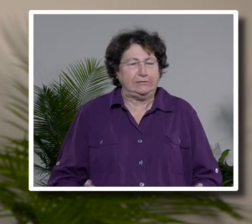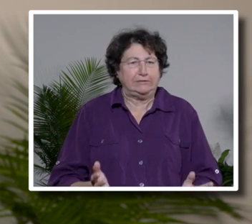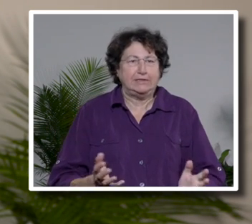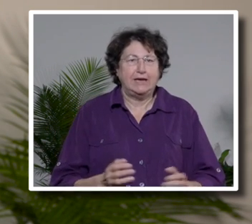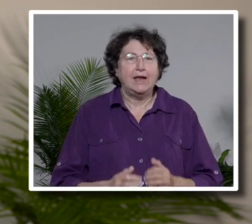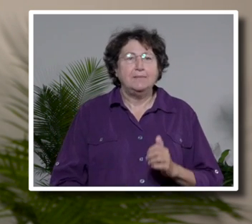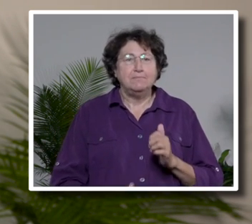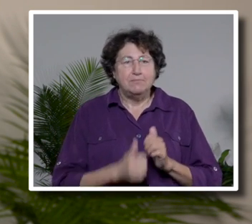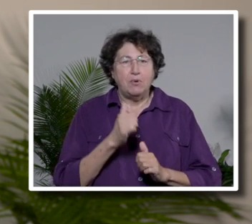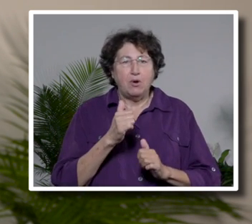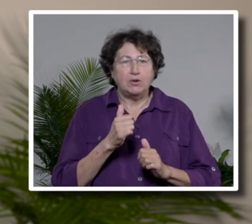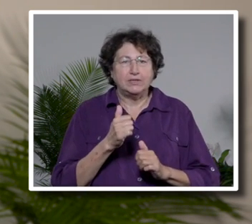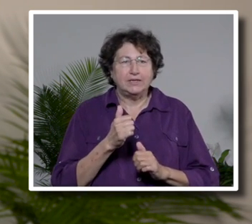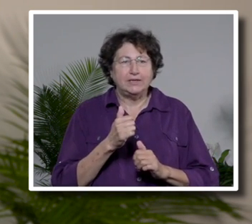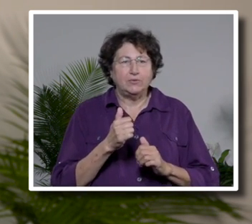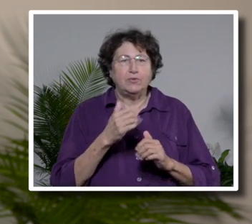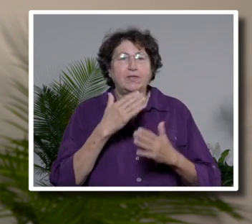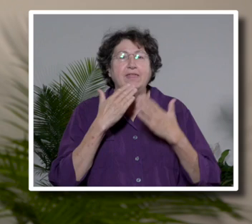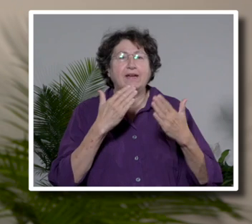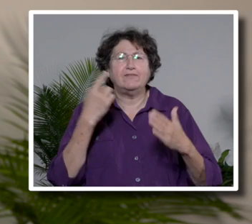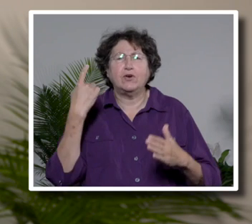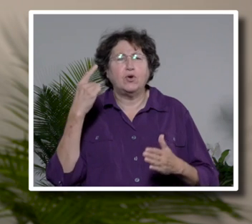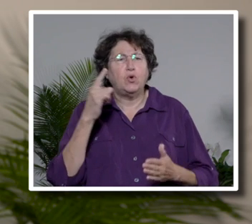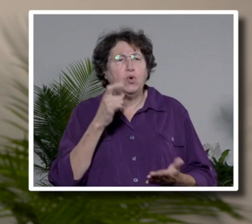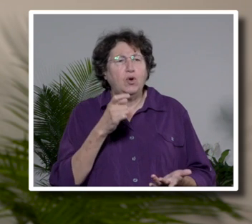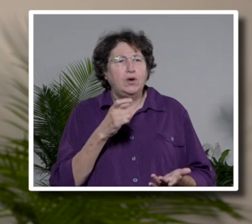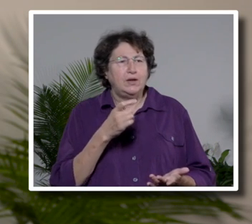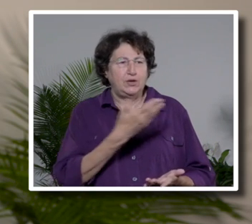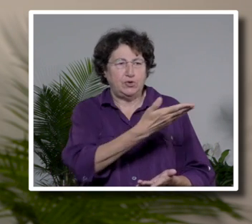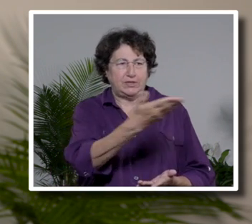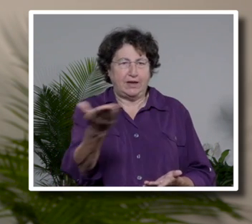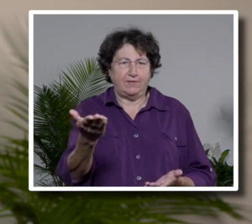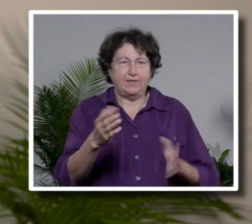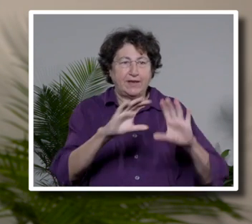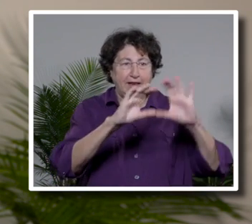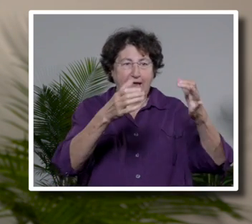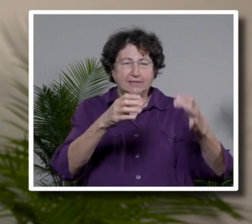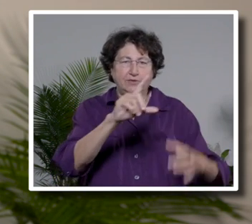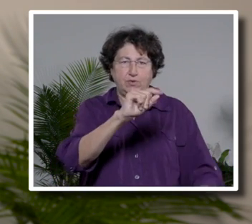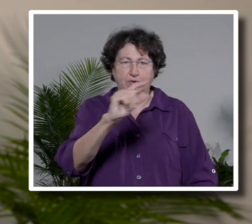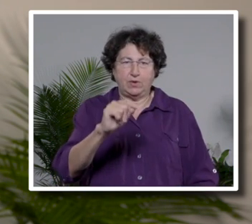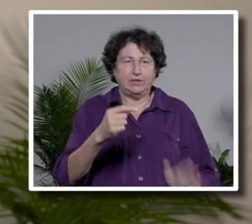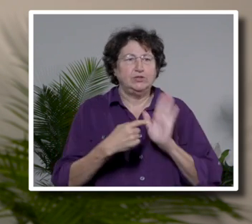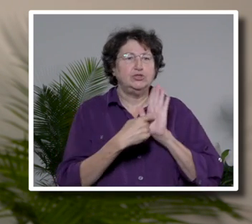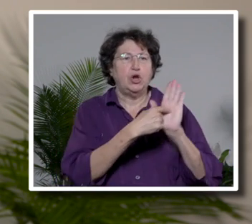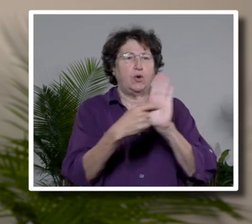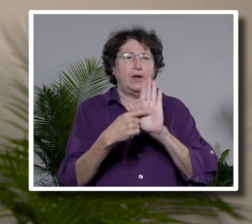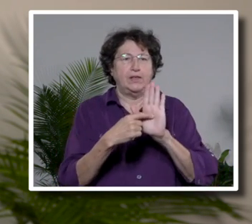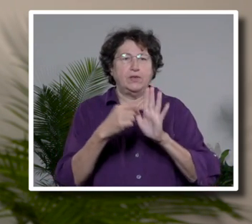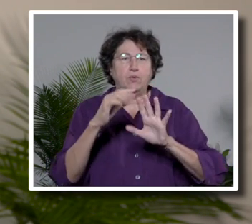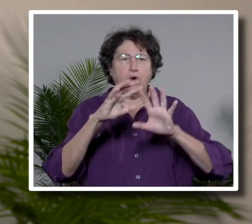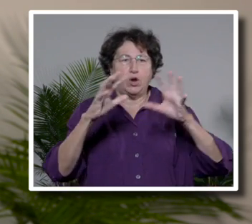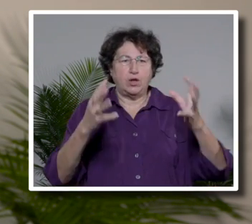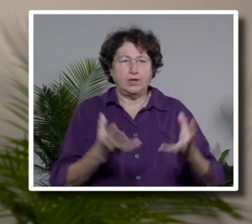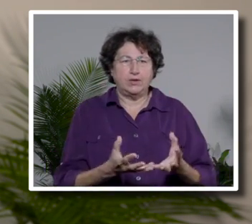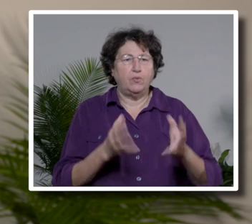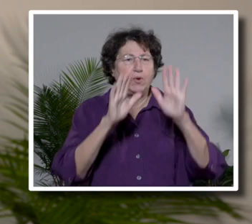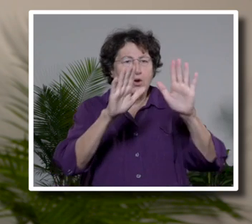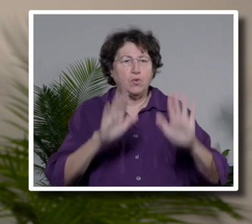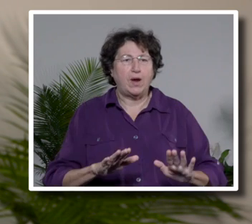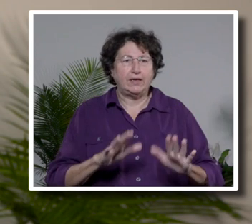way. Most of all, we are thankful for you, the class of 2020, for showing the world what great students you